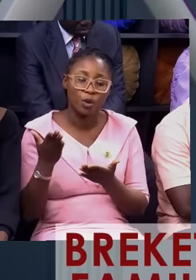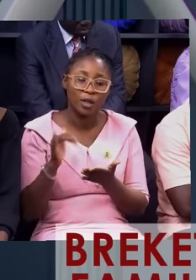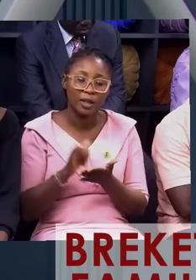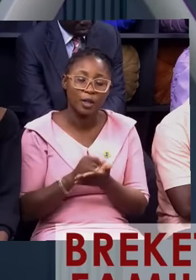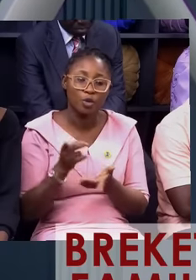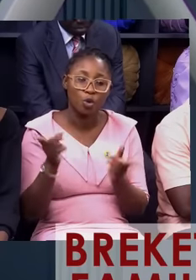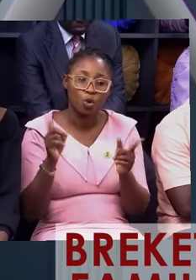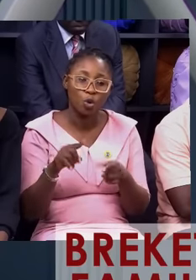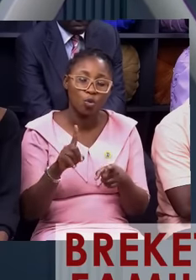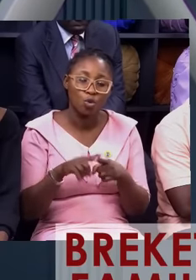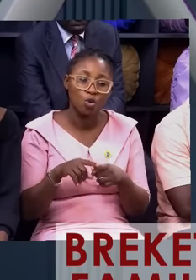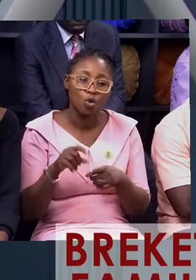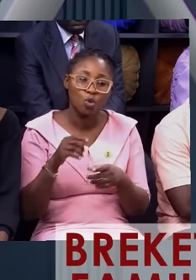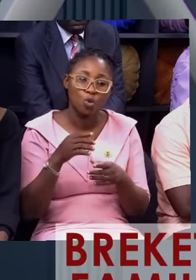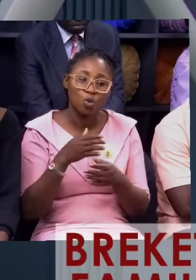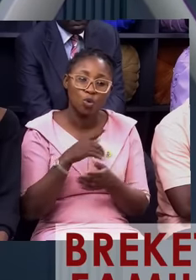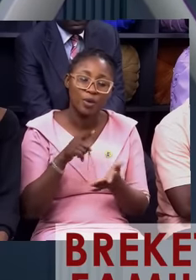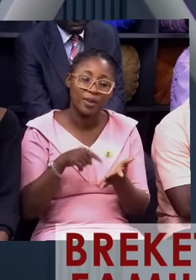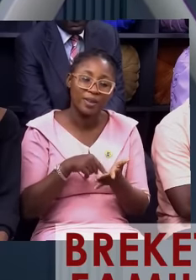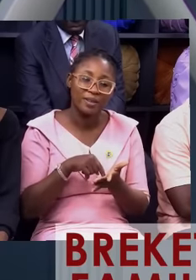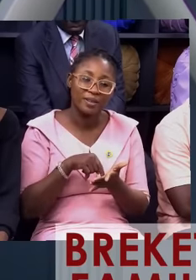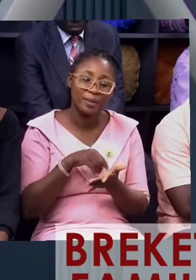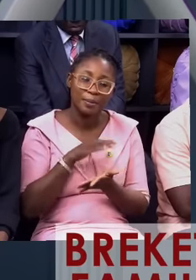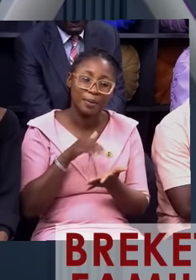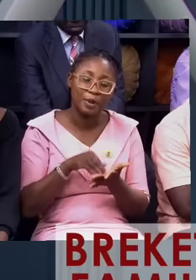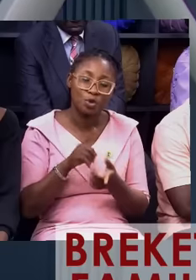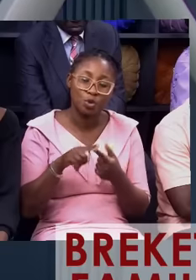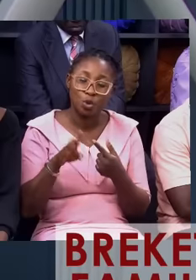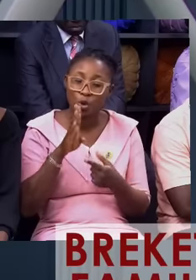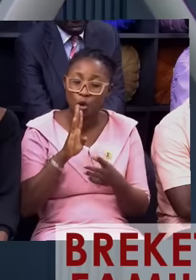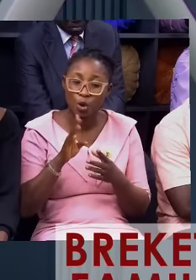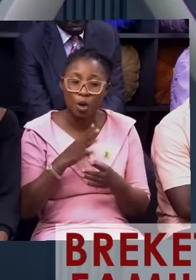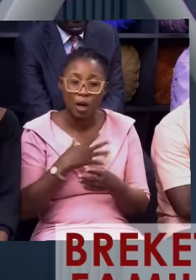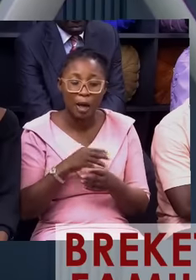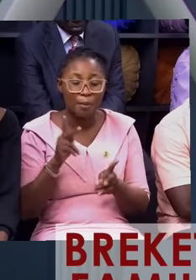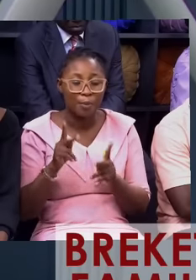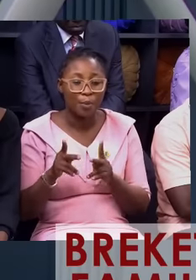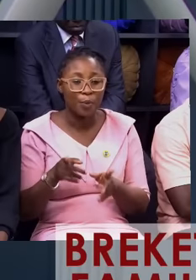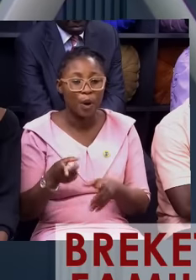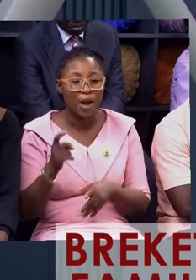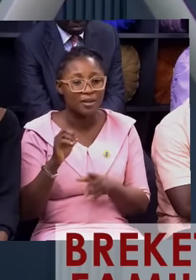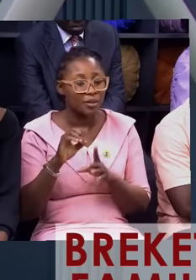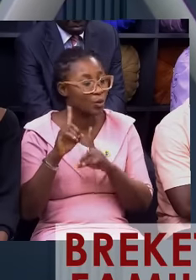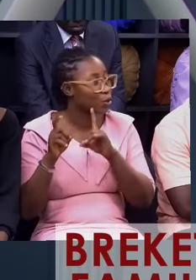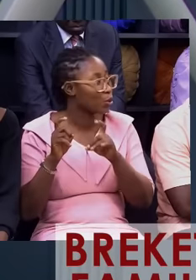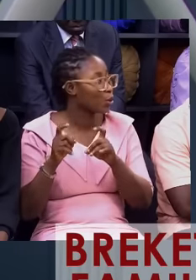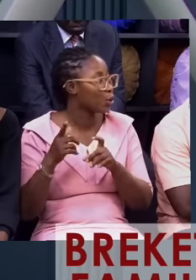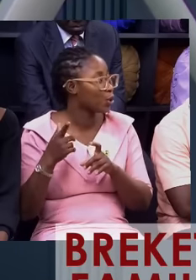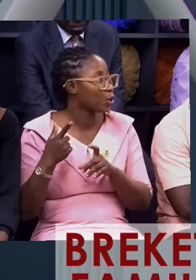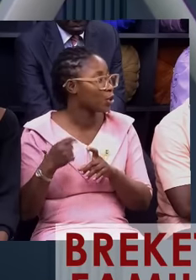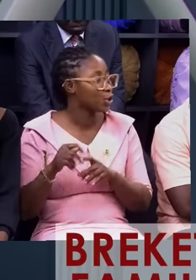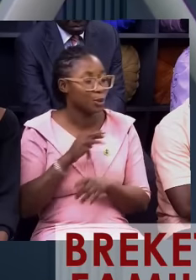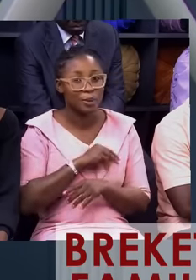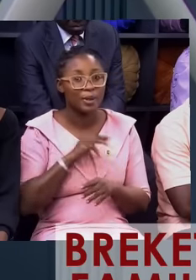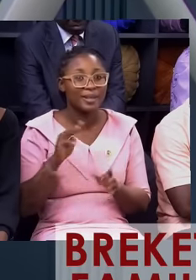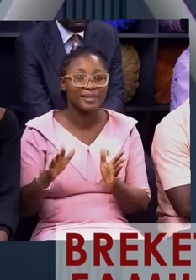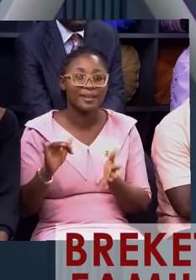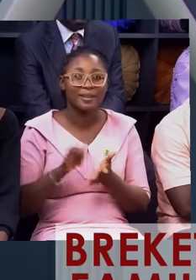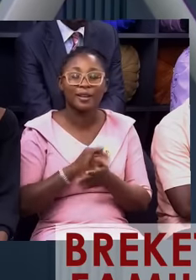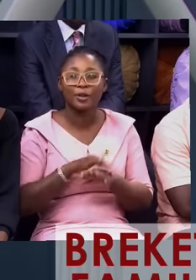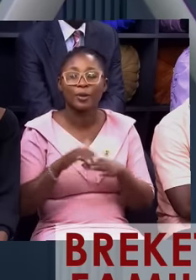to Studio to come talk and people ask questions the ministers get waiting to